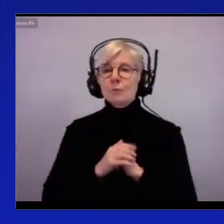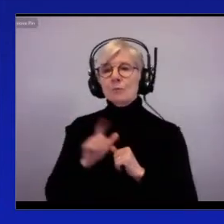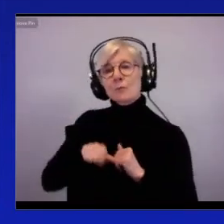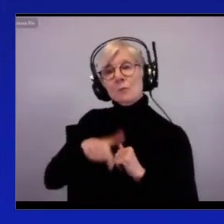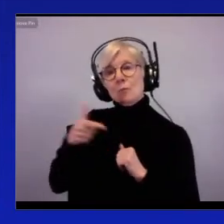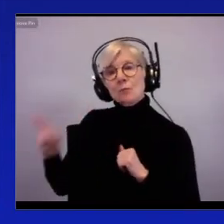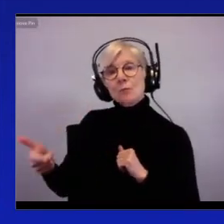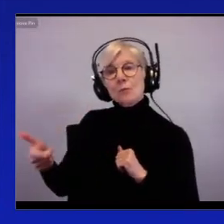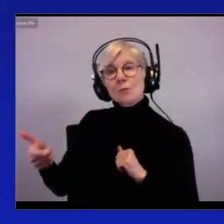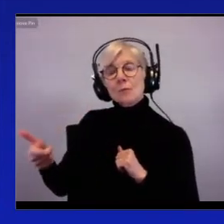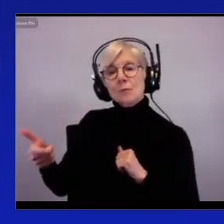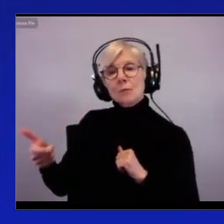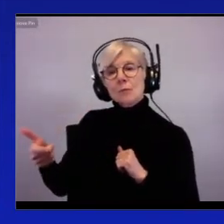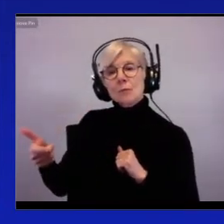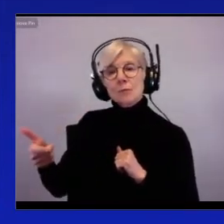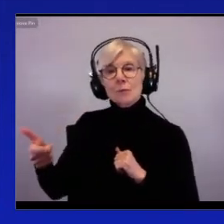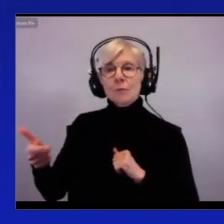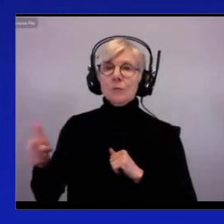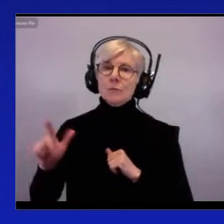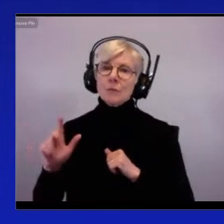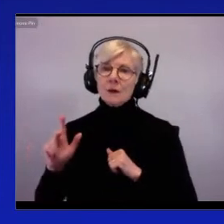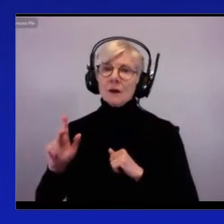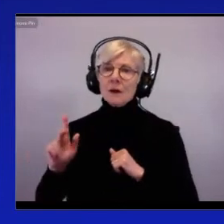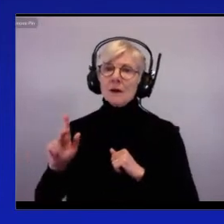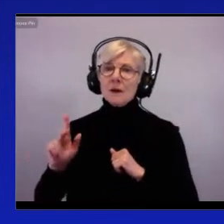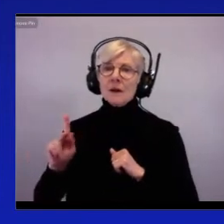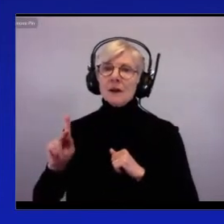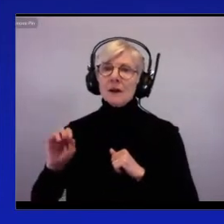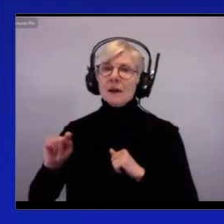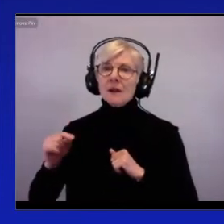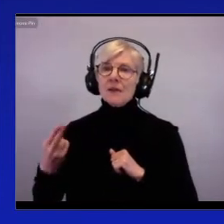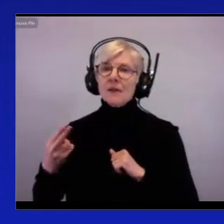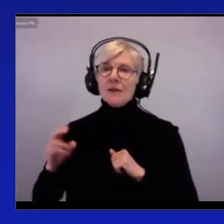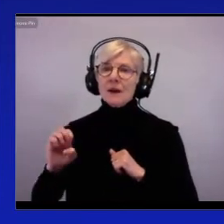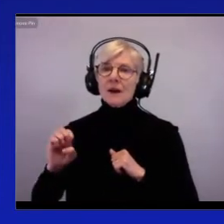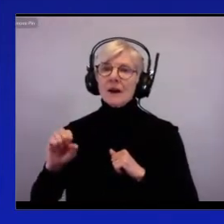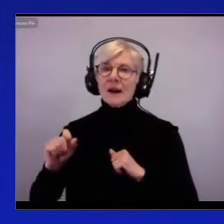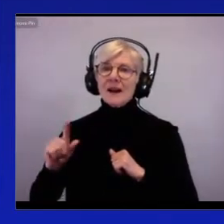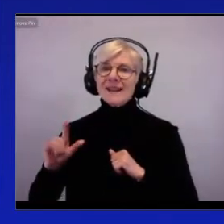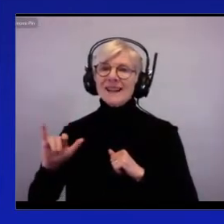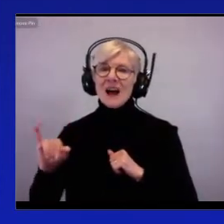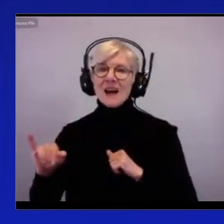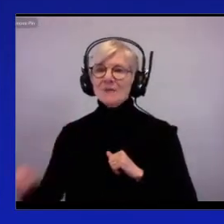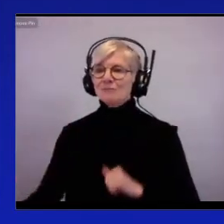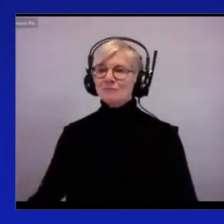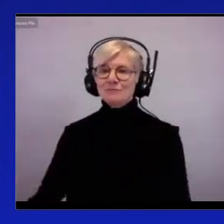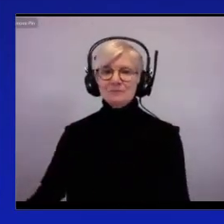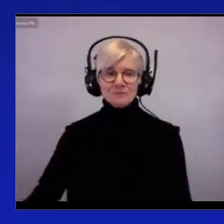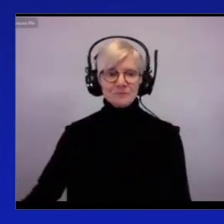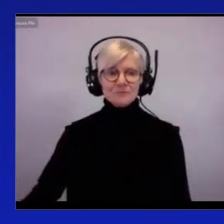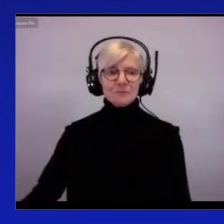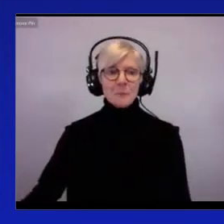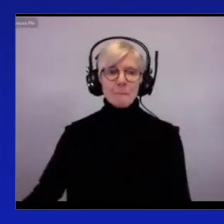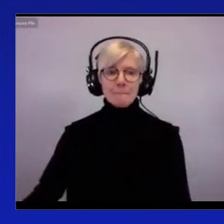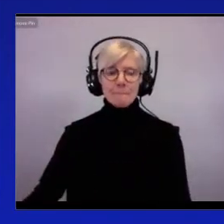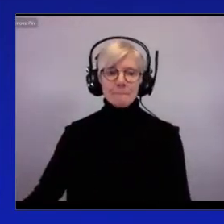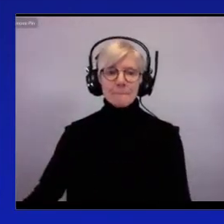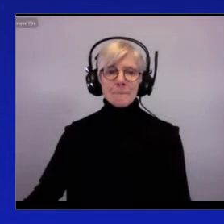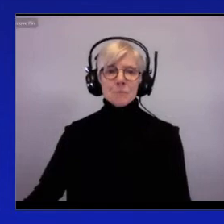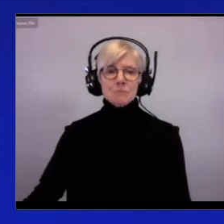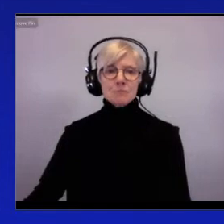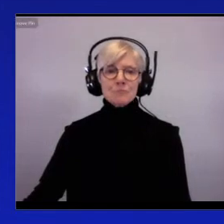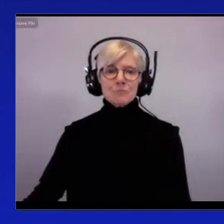hand it over to, I believe, Councillor Eglai, who's going to chair the meeting. Thank you. Thank you very much, Mayor Watson, and thank